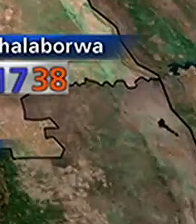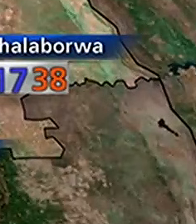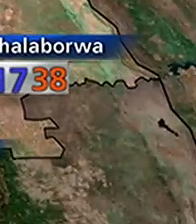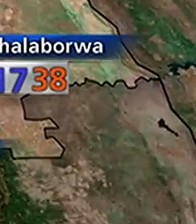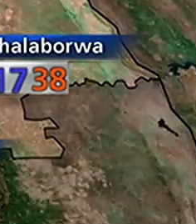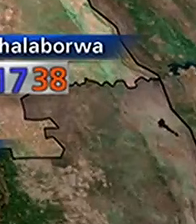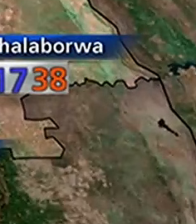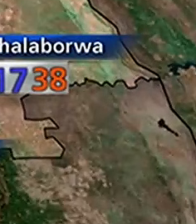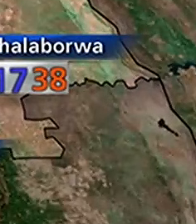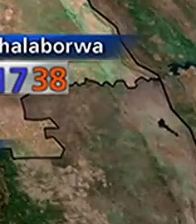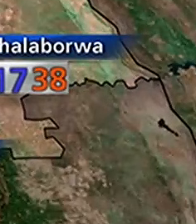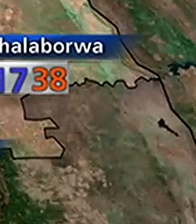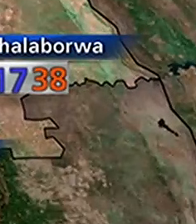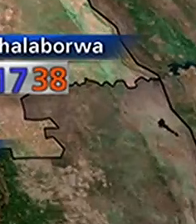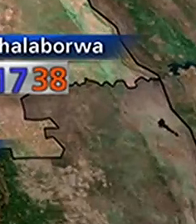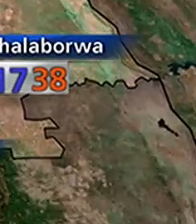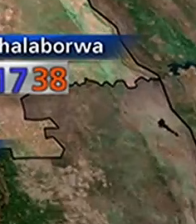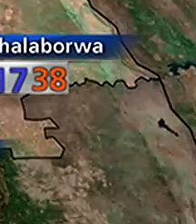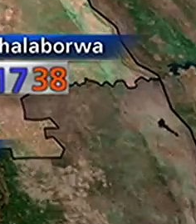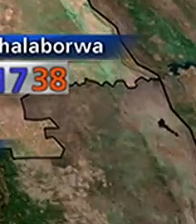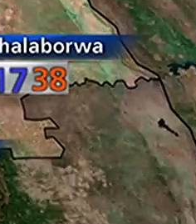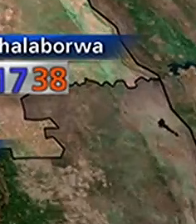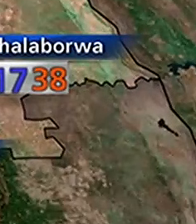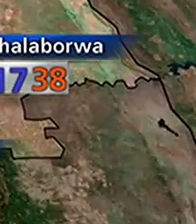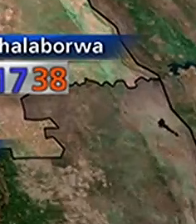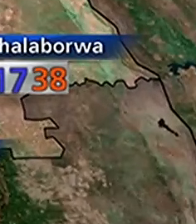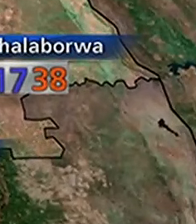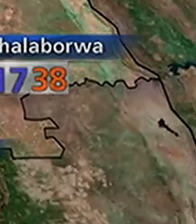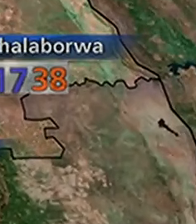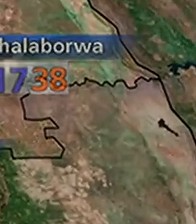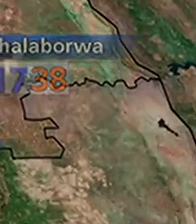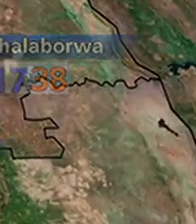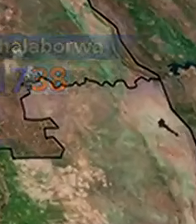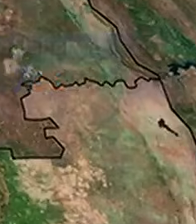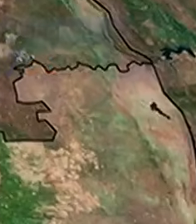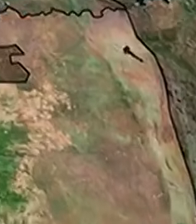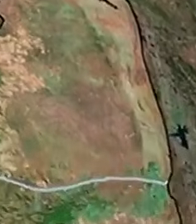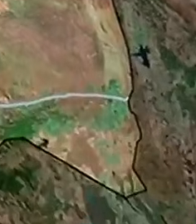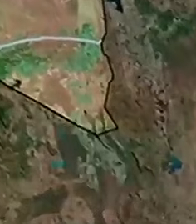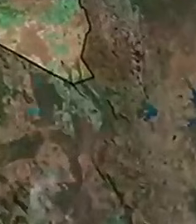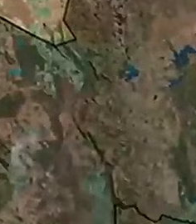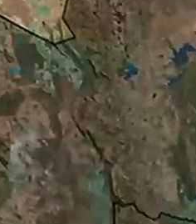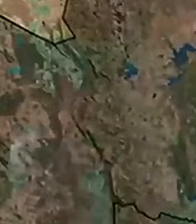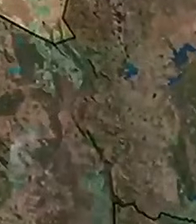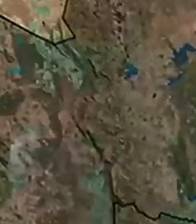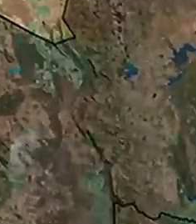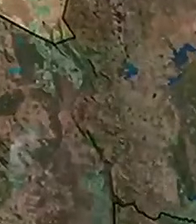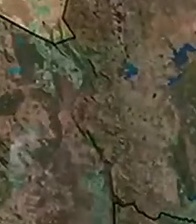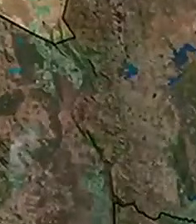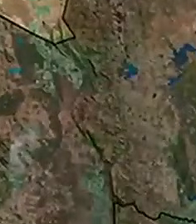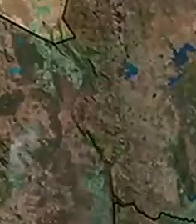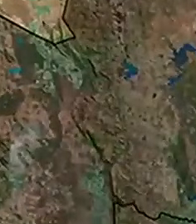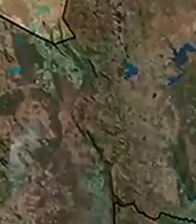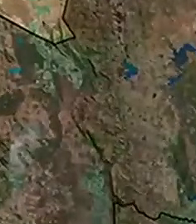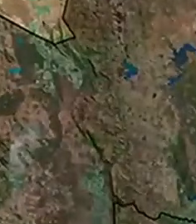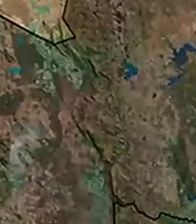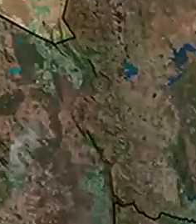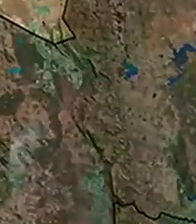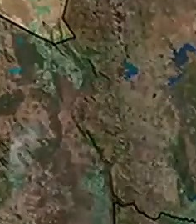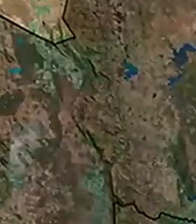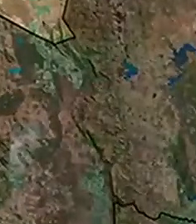rita di kgate di ka udungwana fela ho mashome a mararo ho ya ka province Bophara re shebele hona ka ho Mpumalanga le teng hlokomero